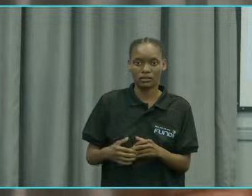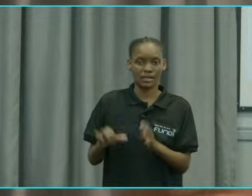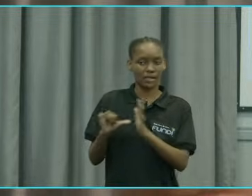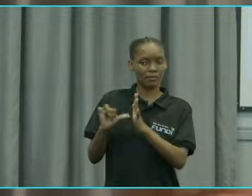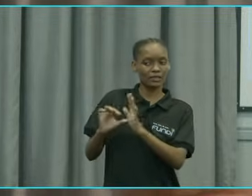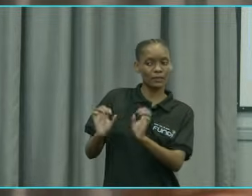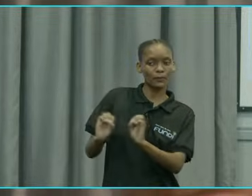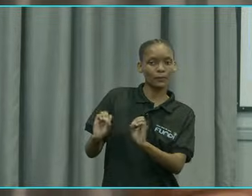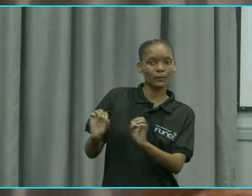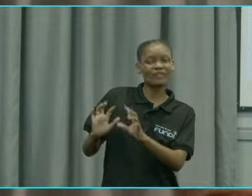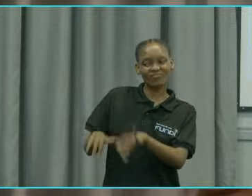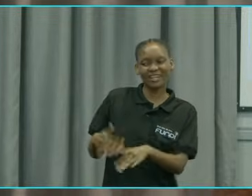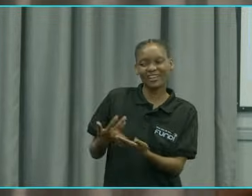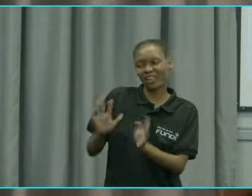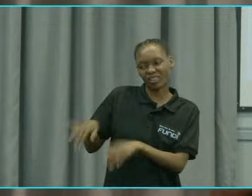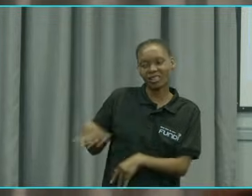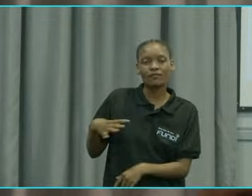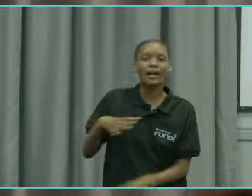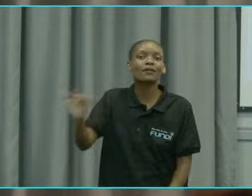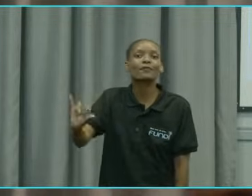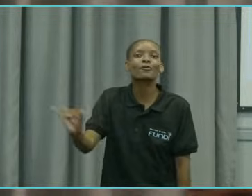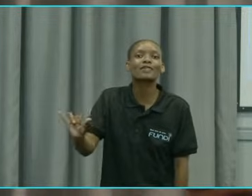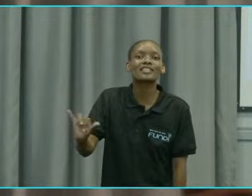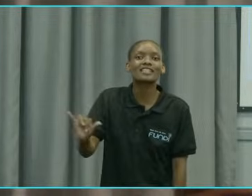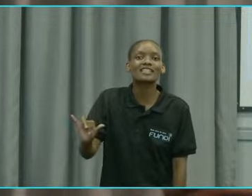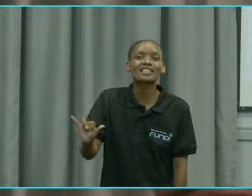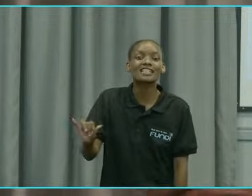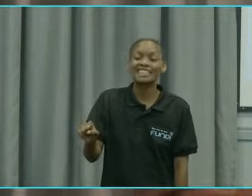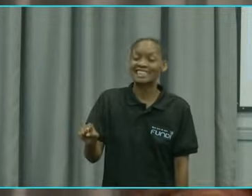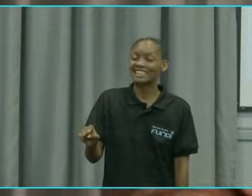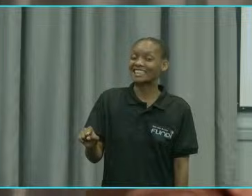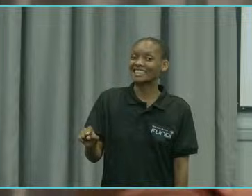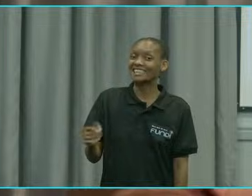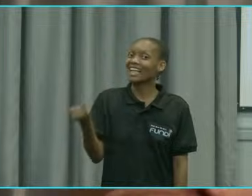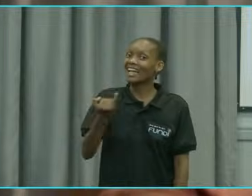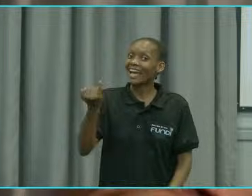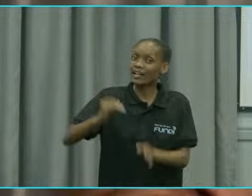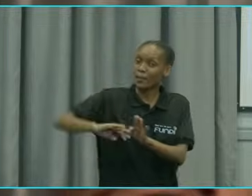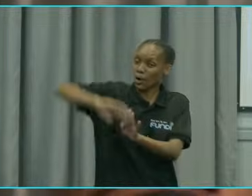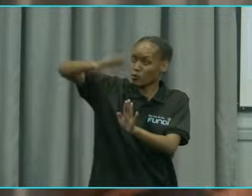significant? Which is a mountain.